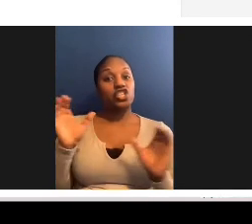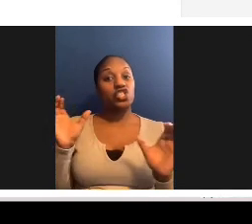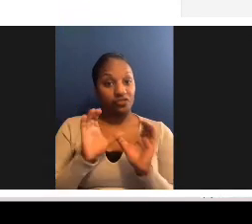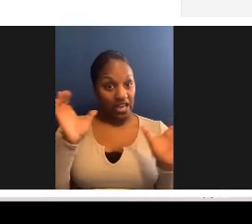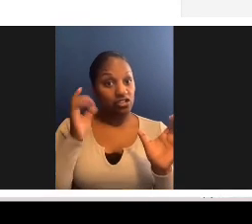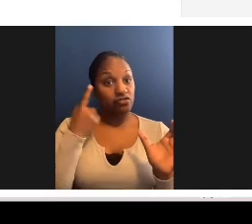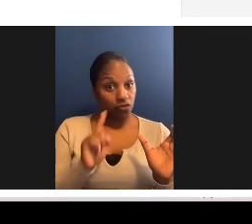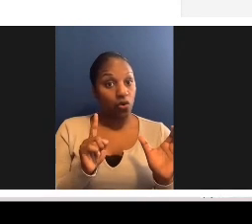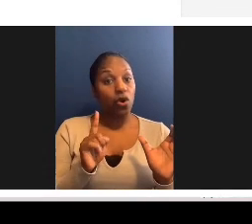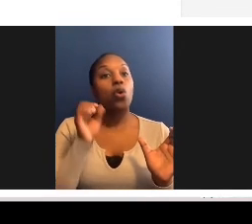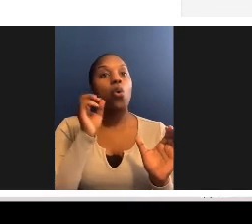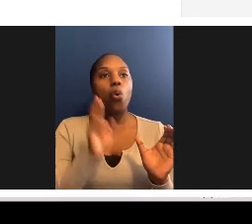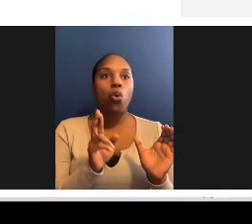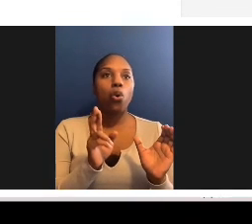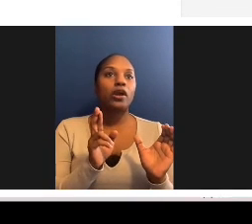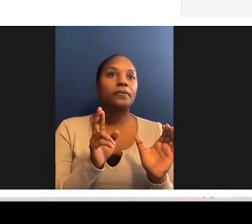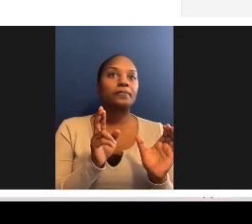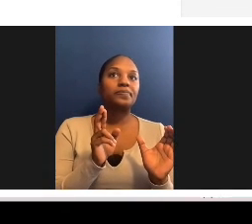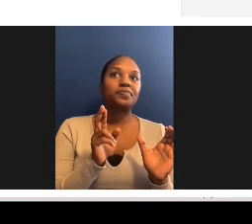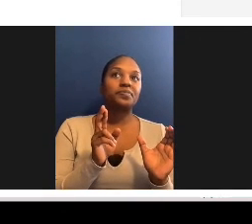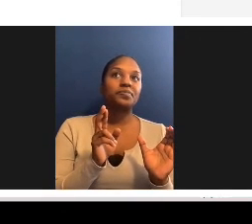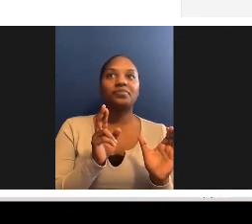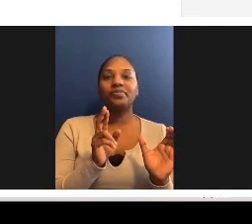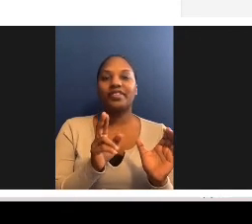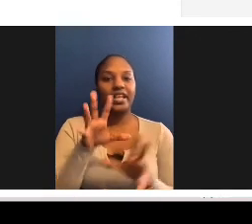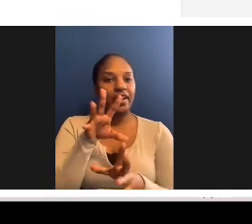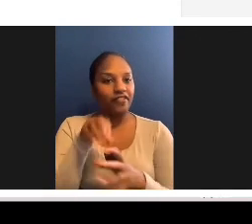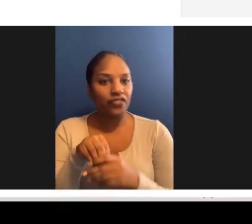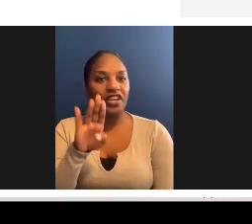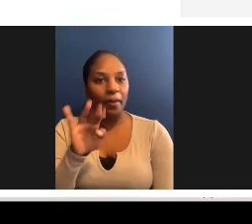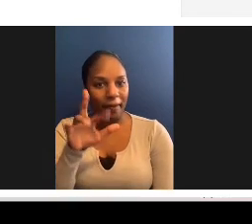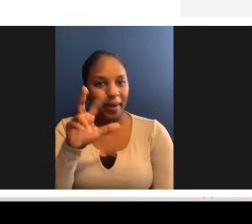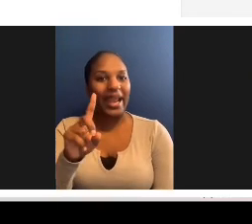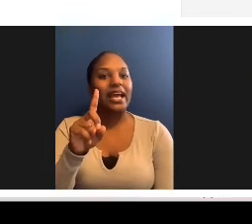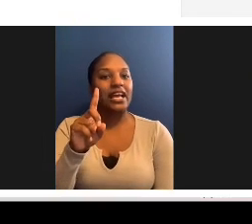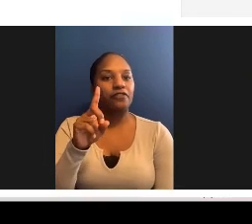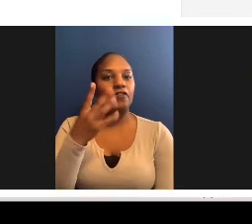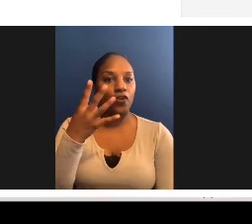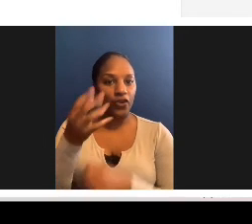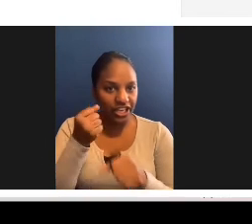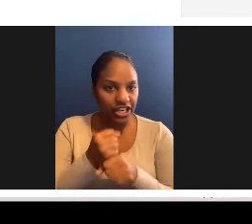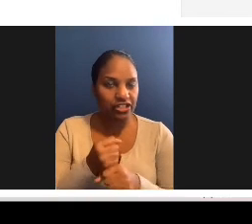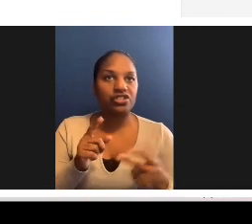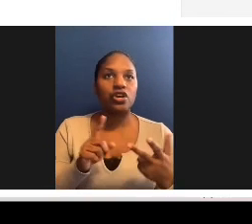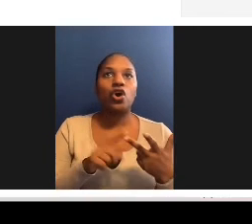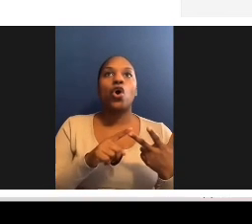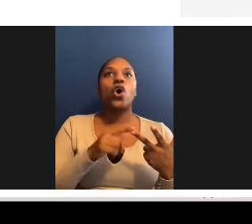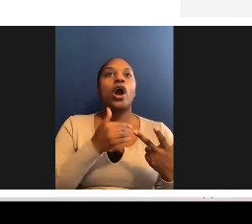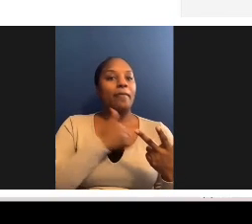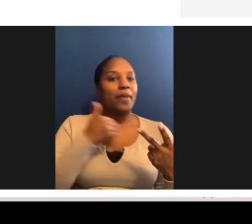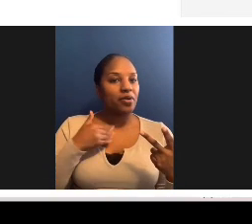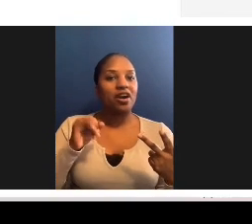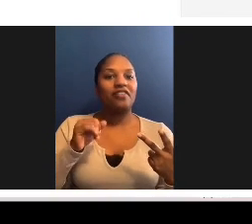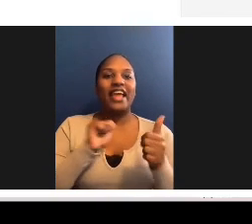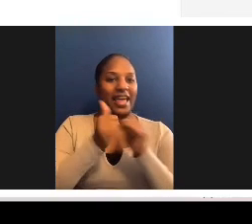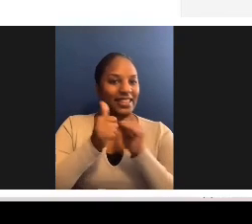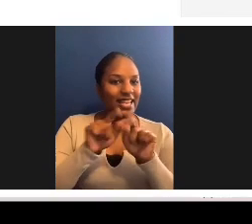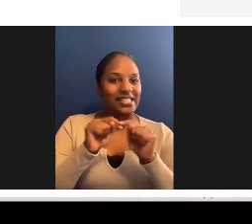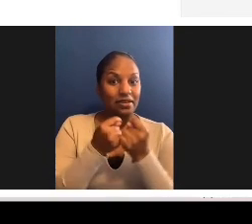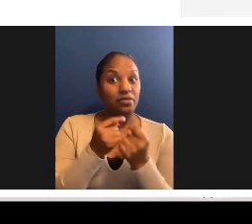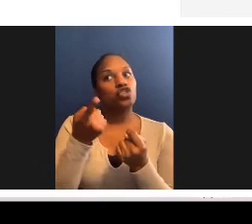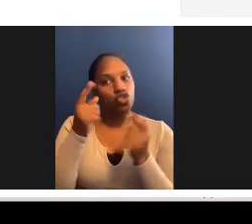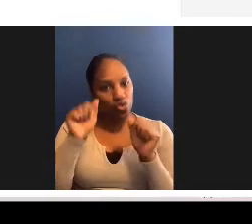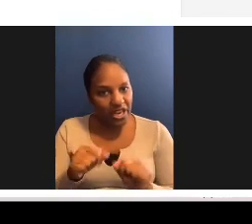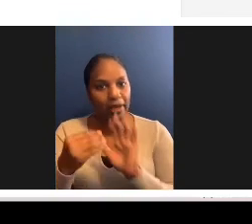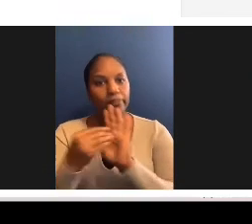for, or, maybe they've been in the band for 4 years or a member of one of the athletic teams. So that's something that you could